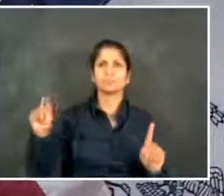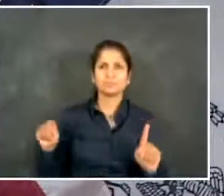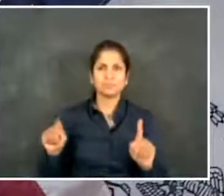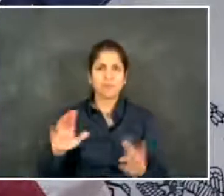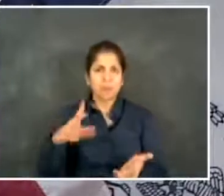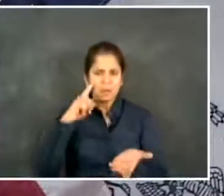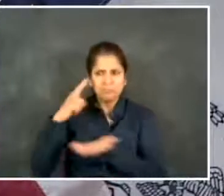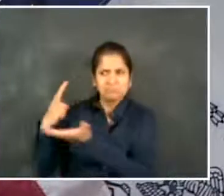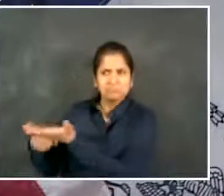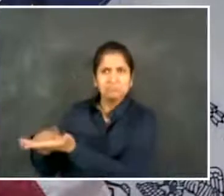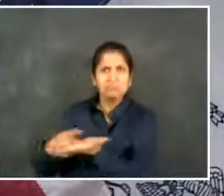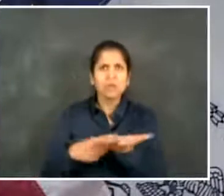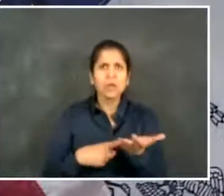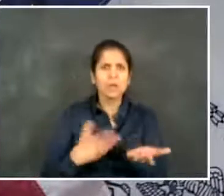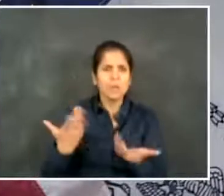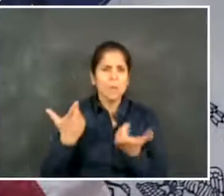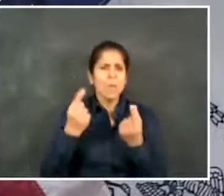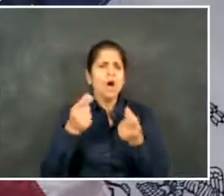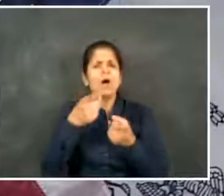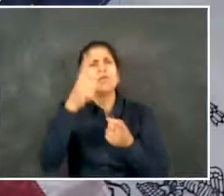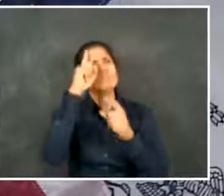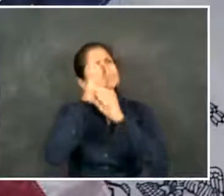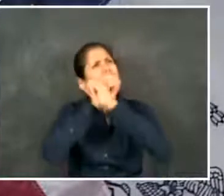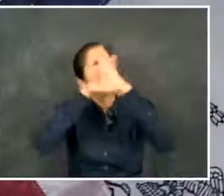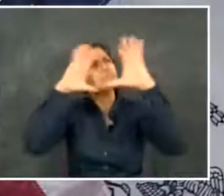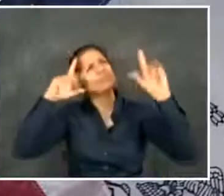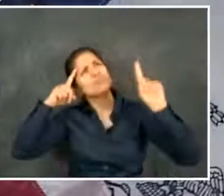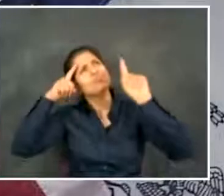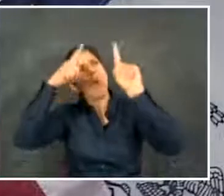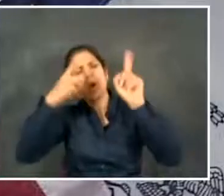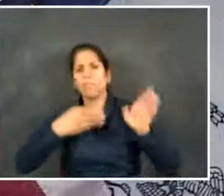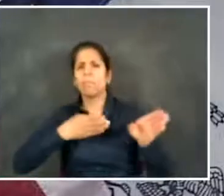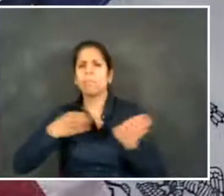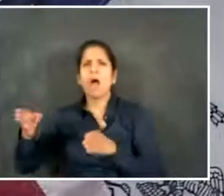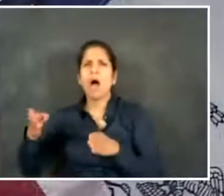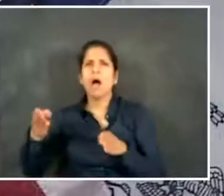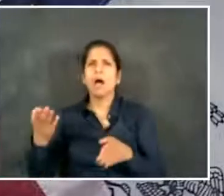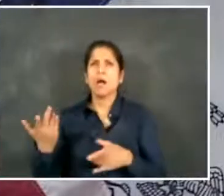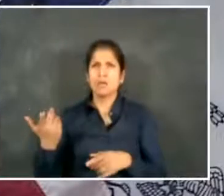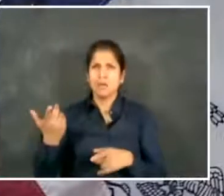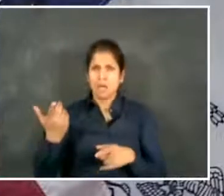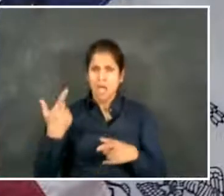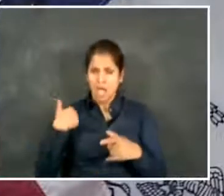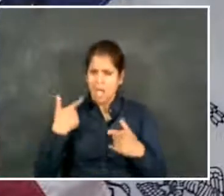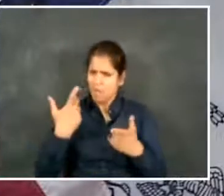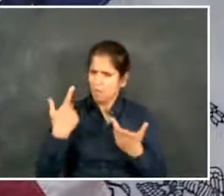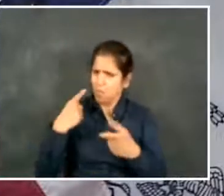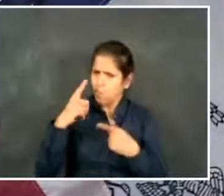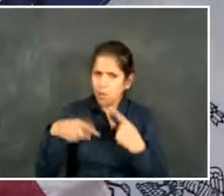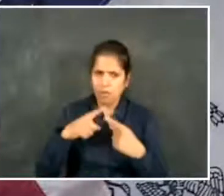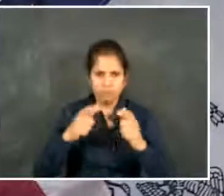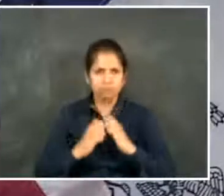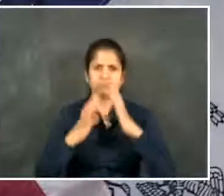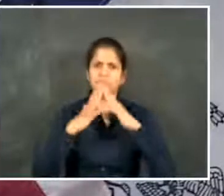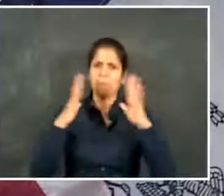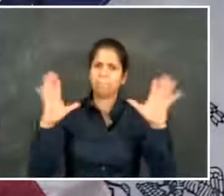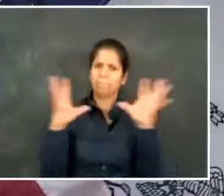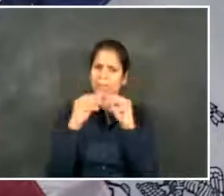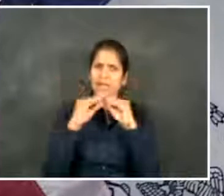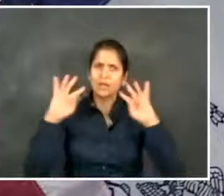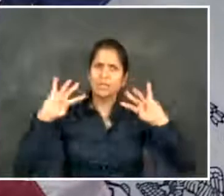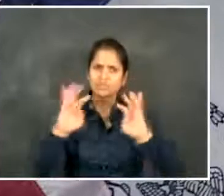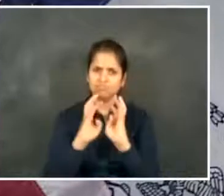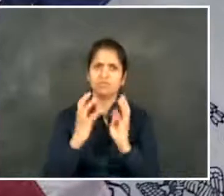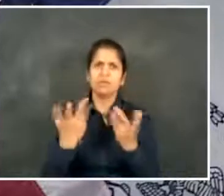the task force's meetings, its progress, and to what degree will the public be invited to take part in those